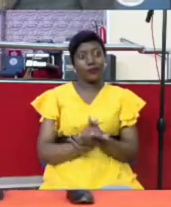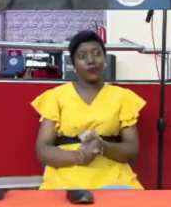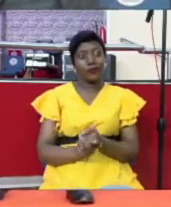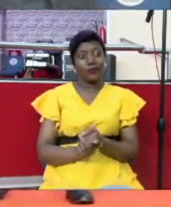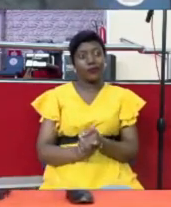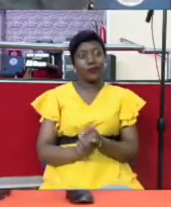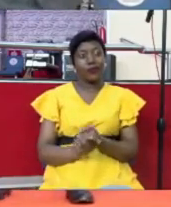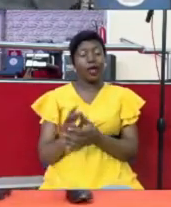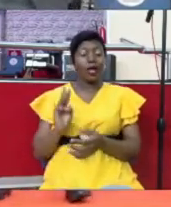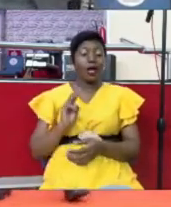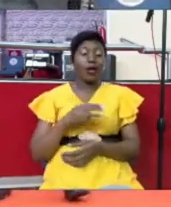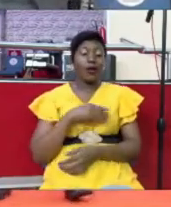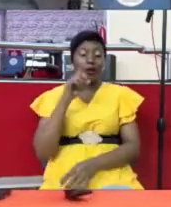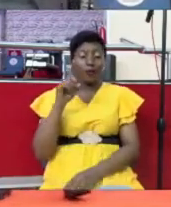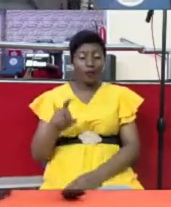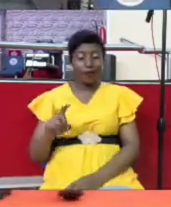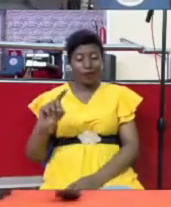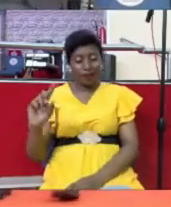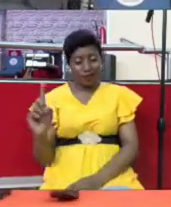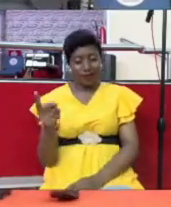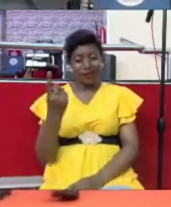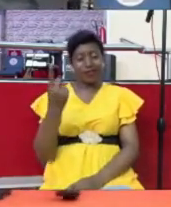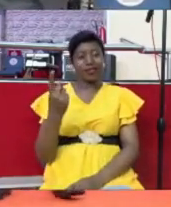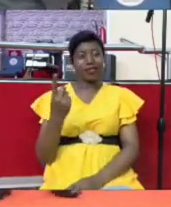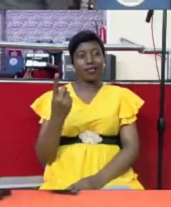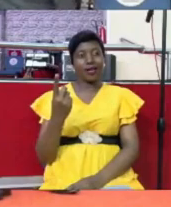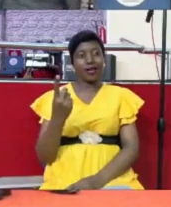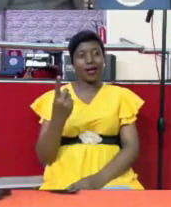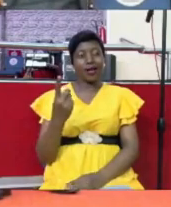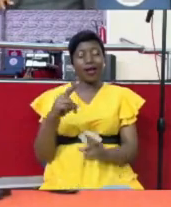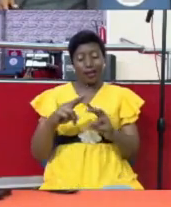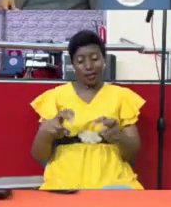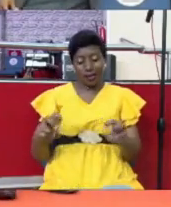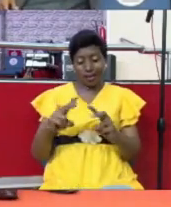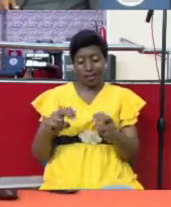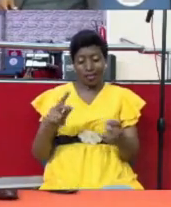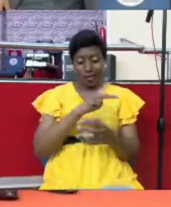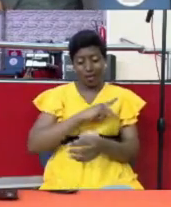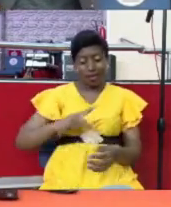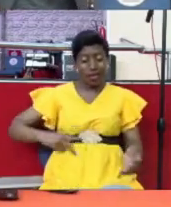we need to first and foremost seek the kingdom of God and his